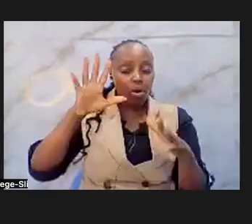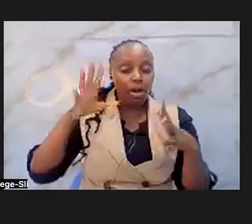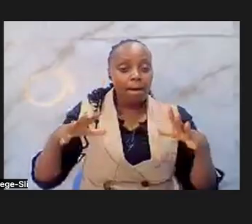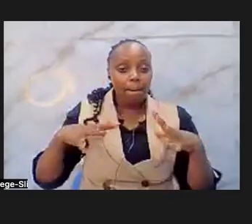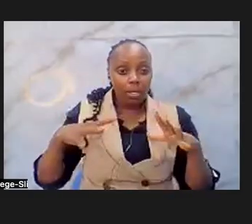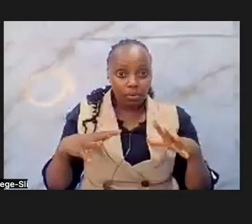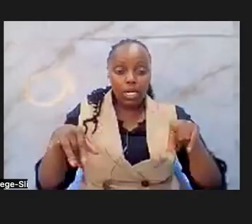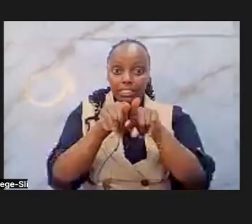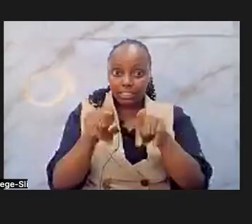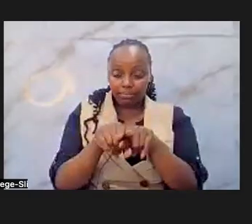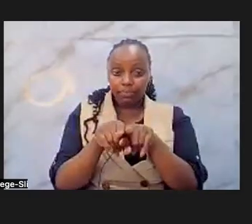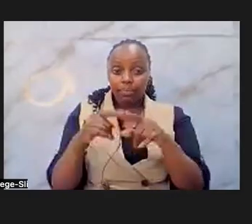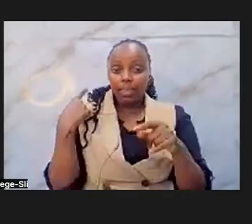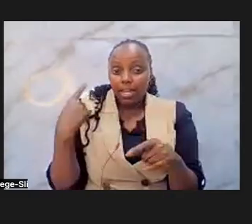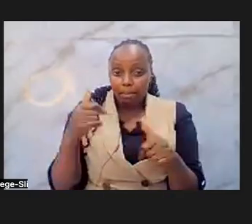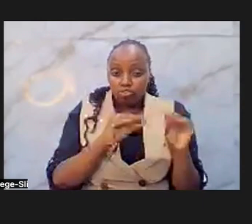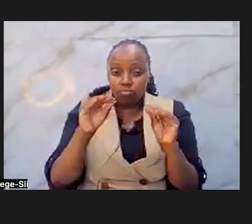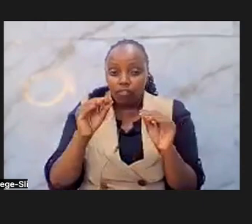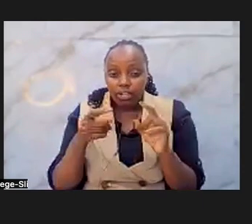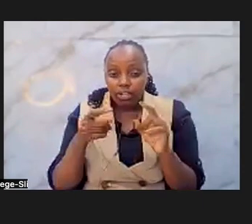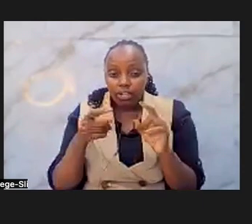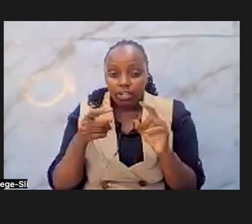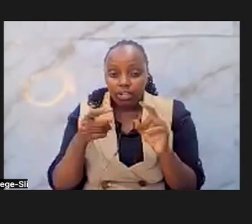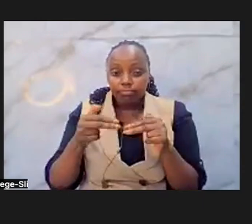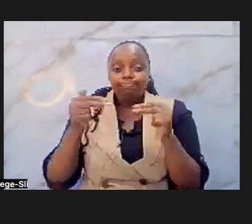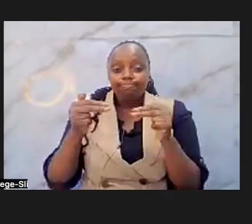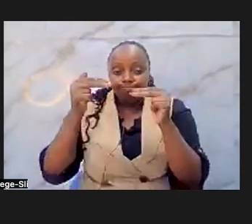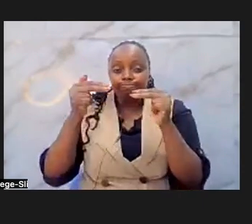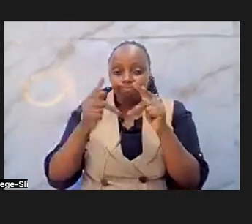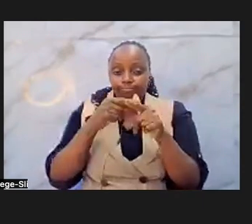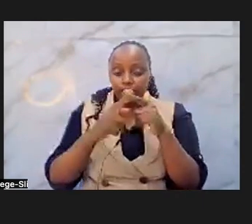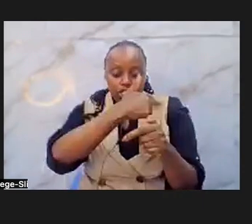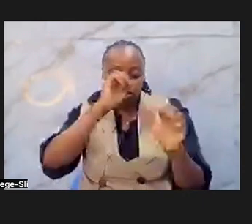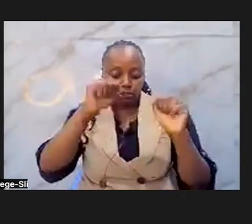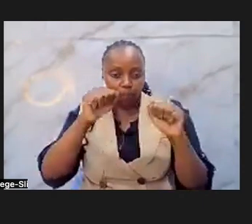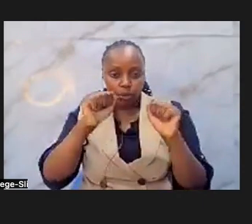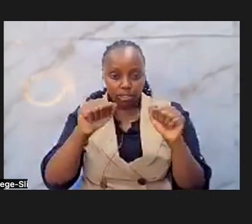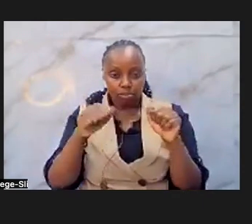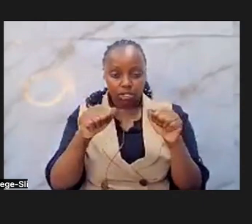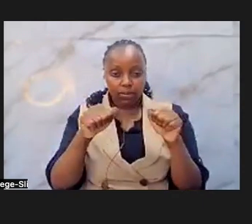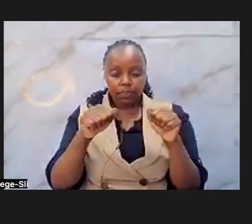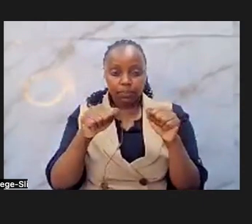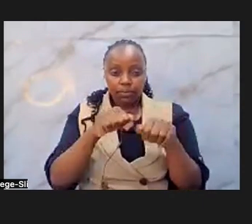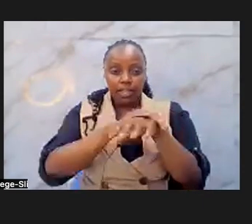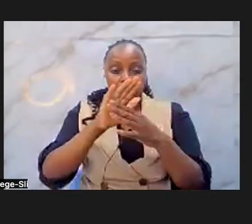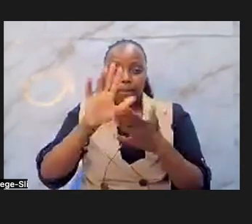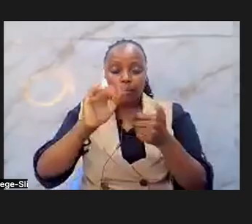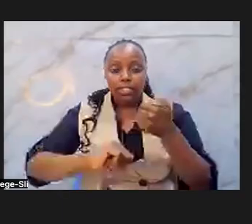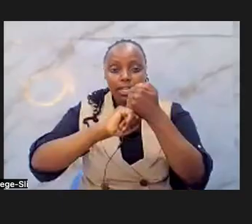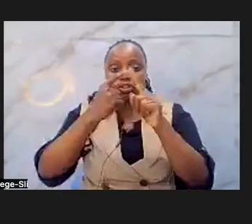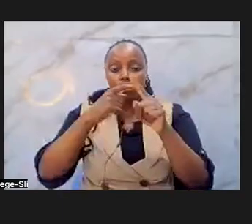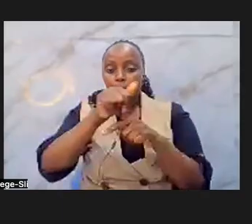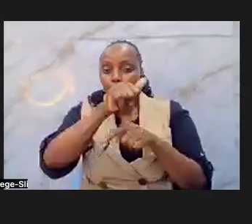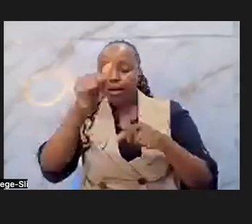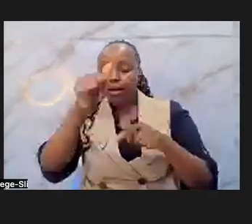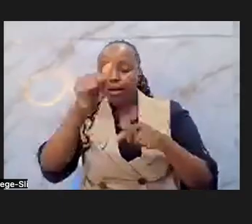going higher. If the hospital is able to get even more support from other institutions, like they're